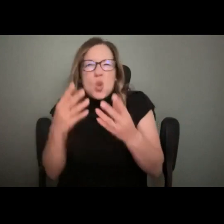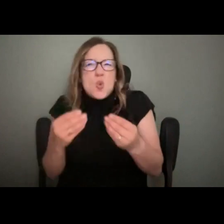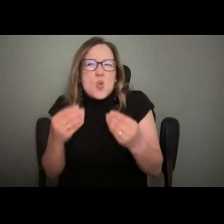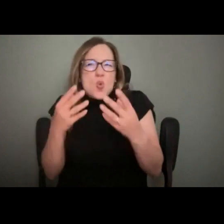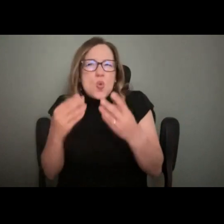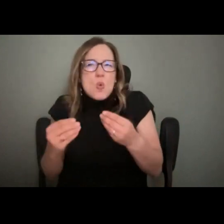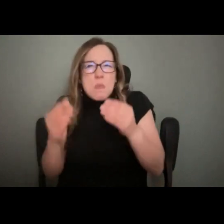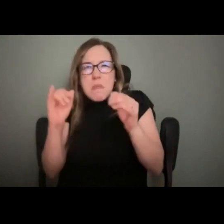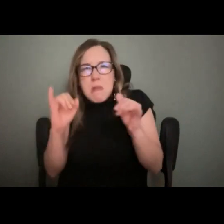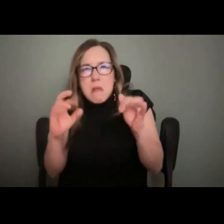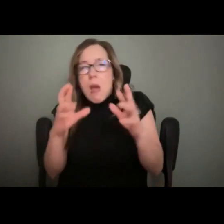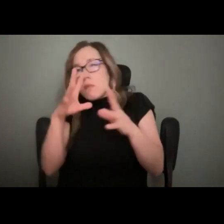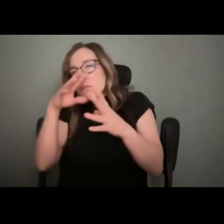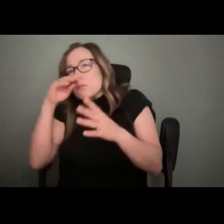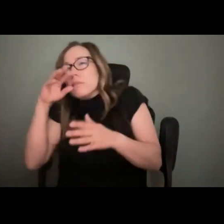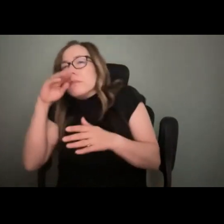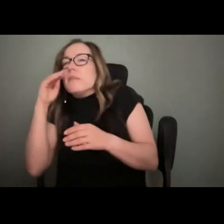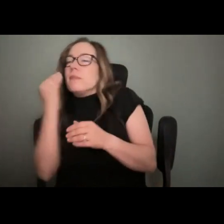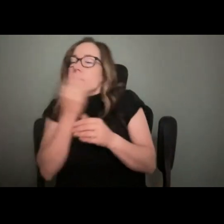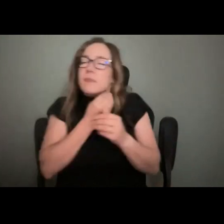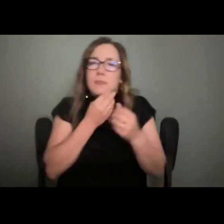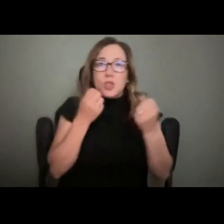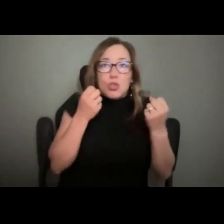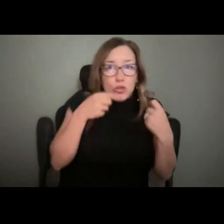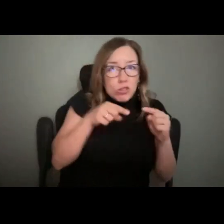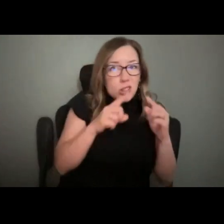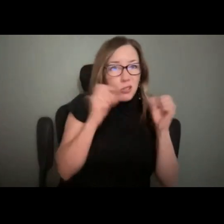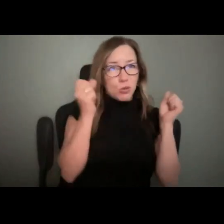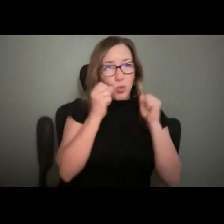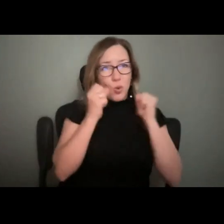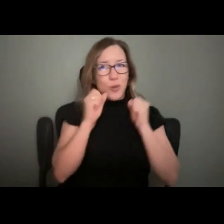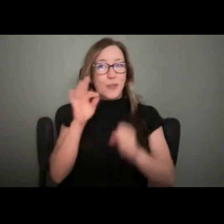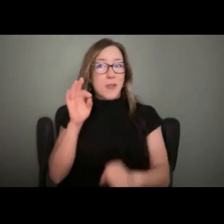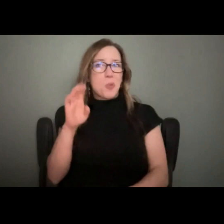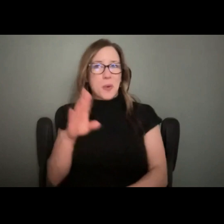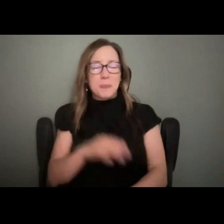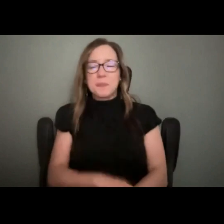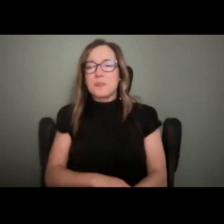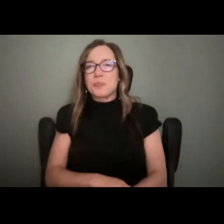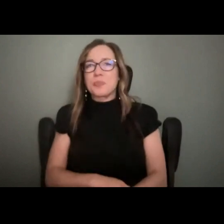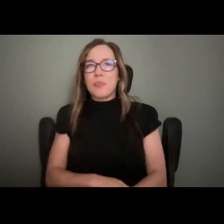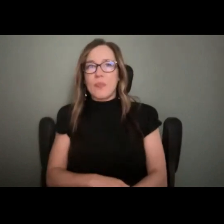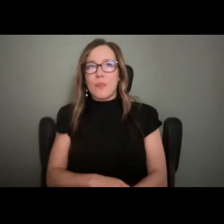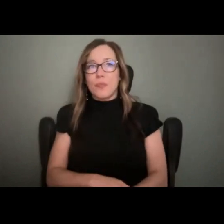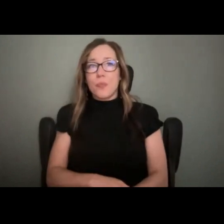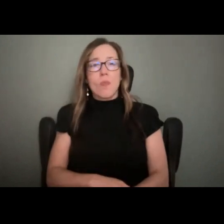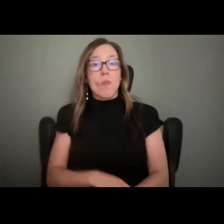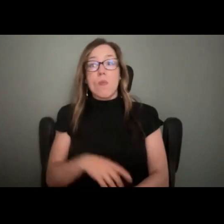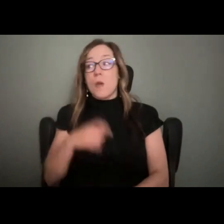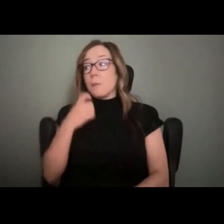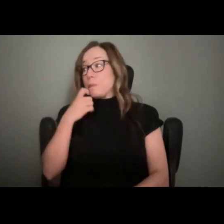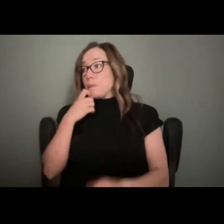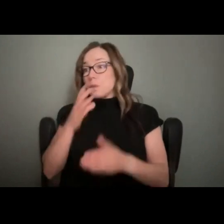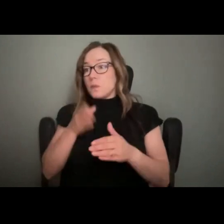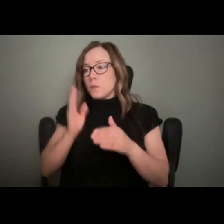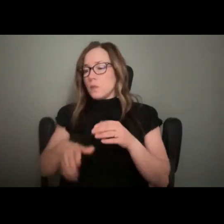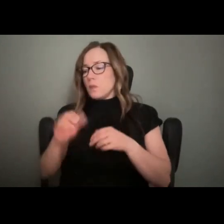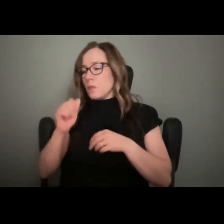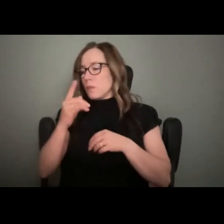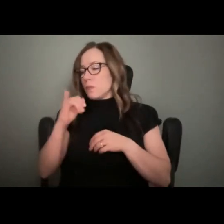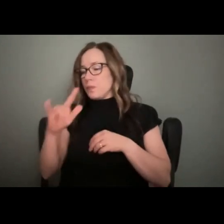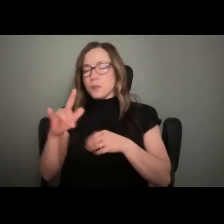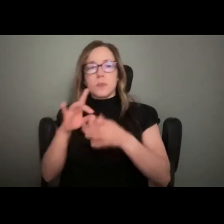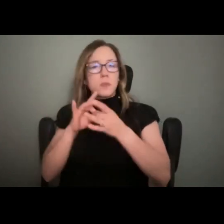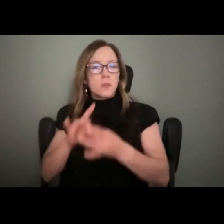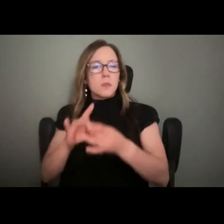the flowers during our frigid February. A series that we just completed in April was all about